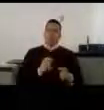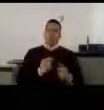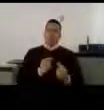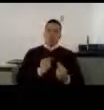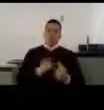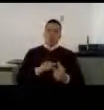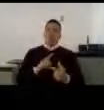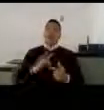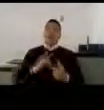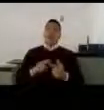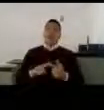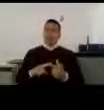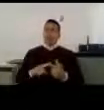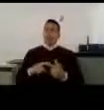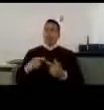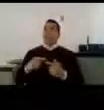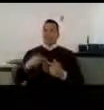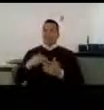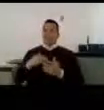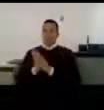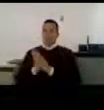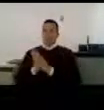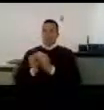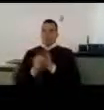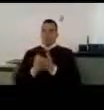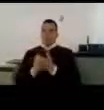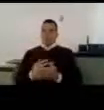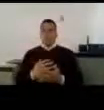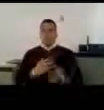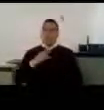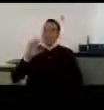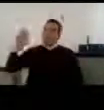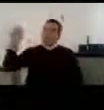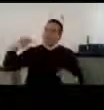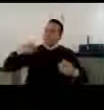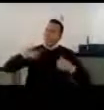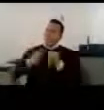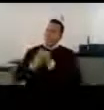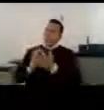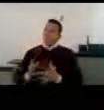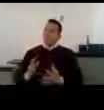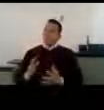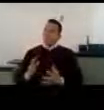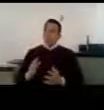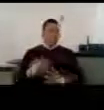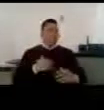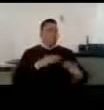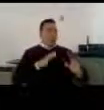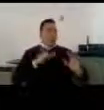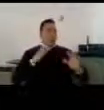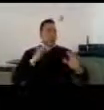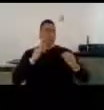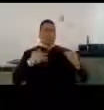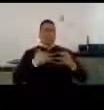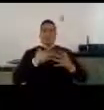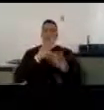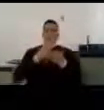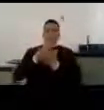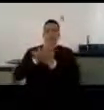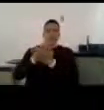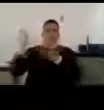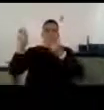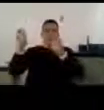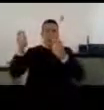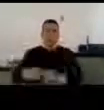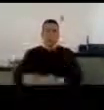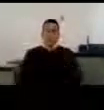had to, and then that became, yes, Mrs. Meltzer, we'll get on that right away. So I shared a few people. So that was kind of fun. What I really did want to